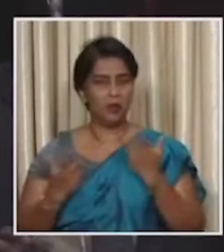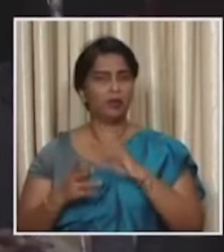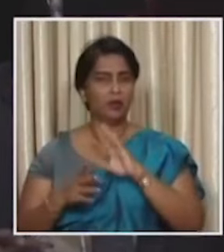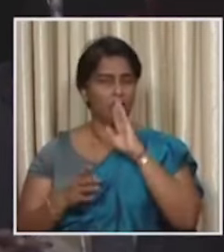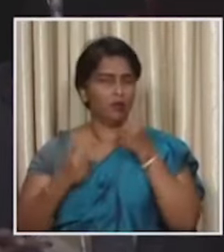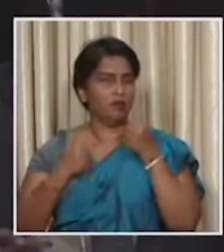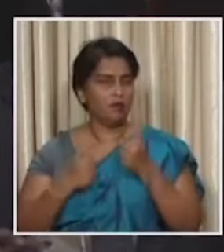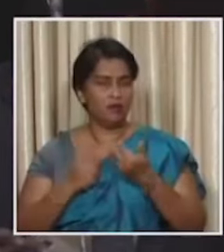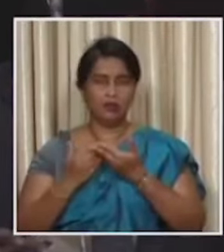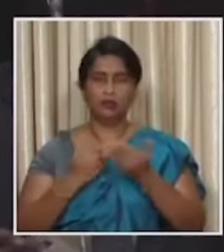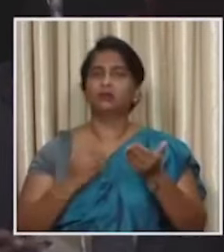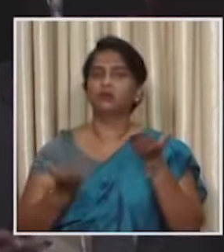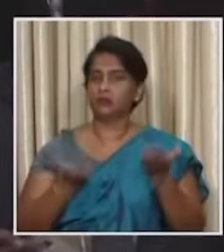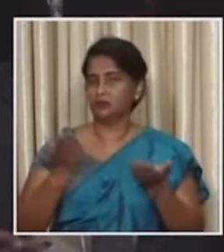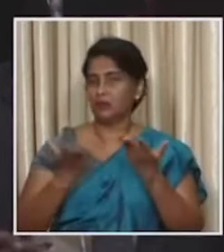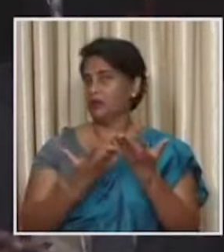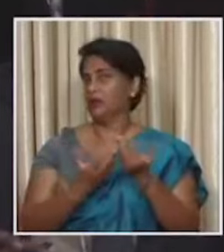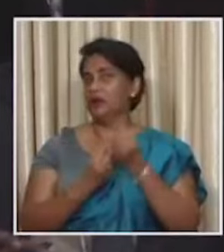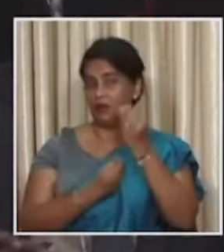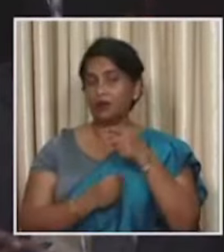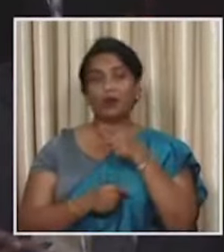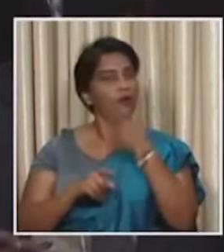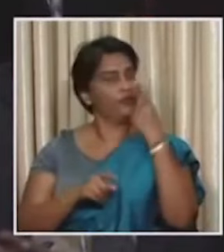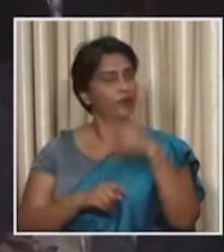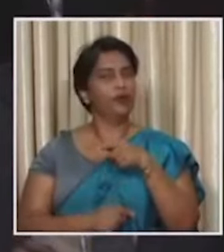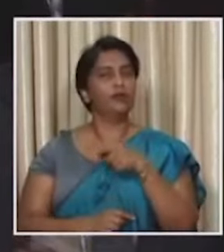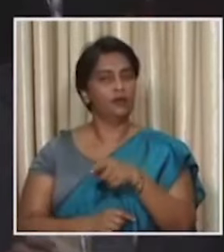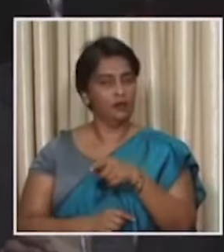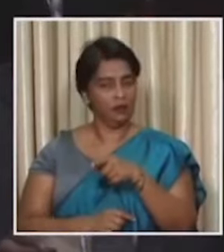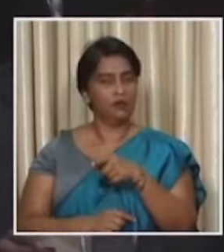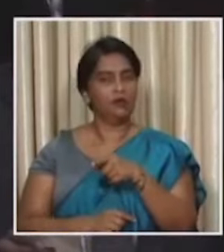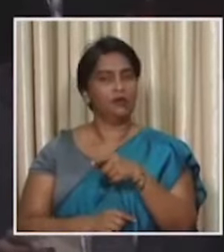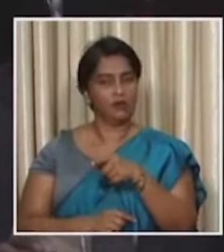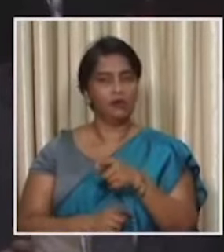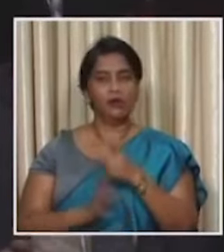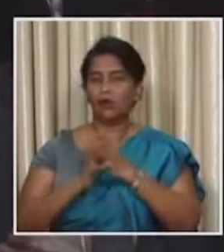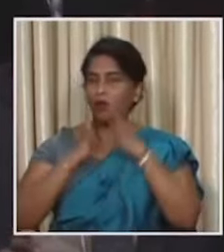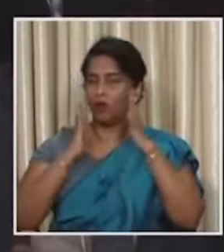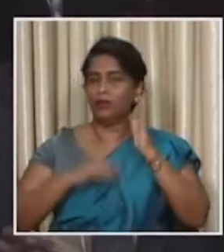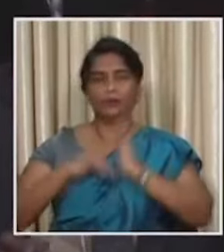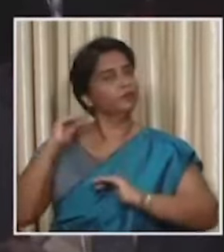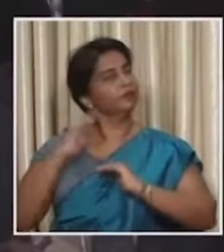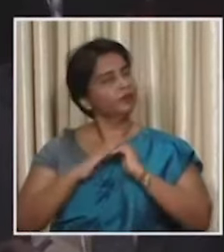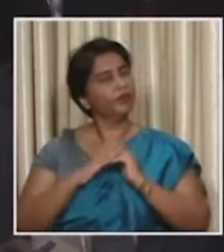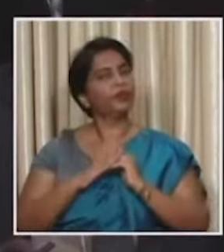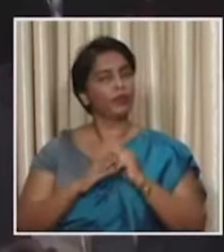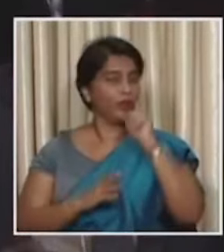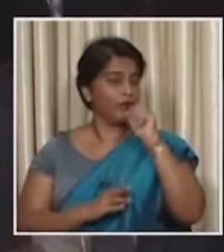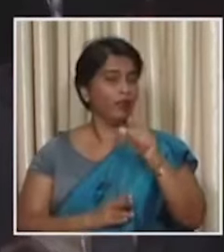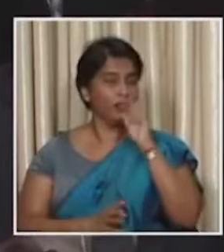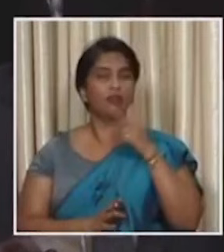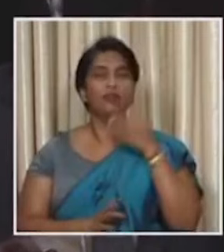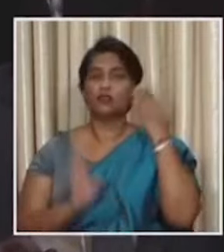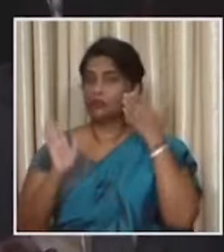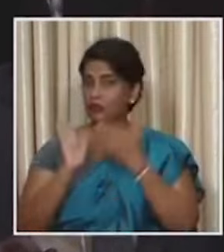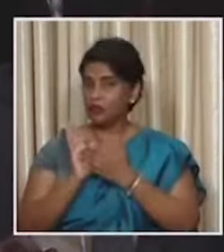sense. So these are important realities that we must address if we are to